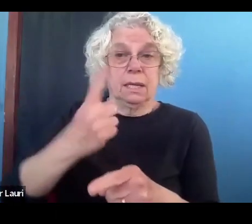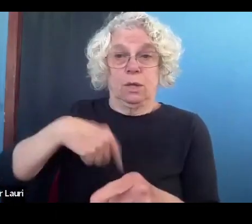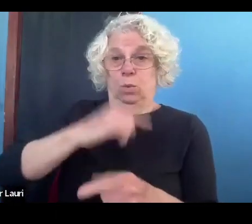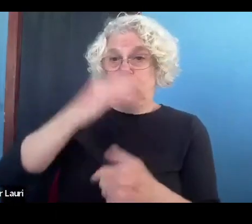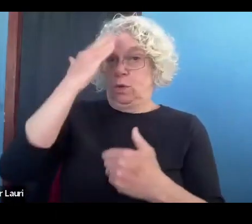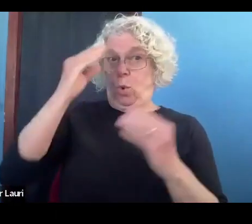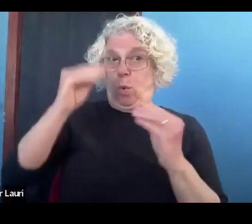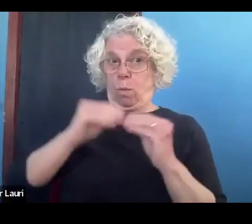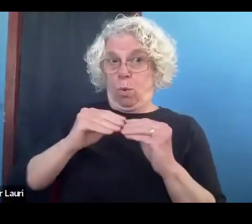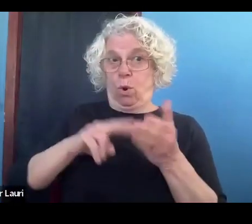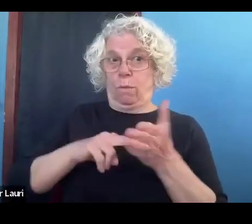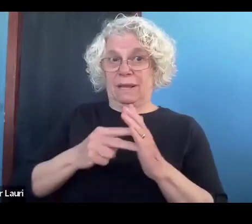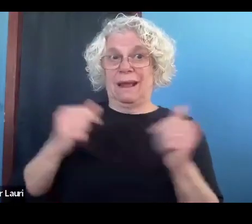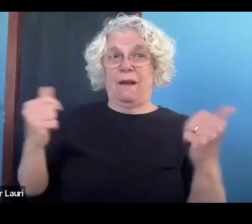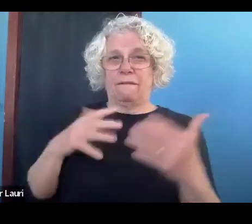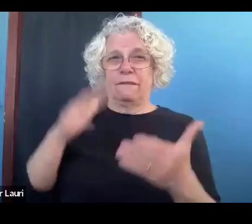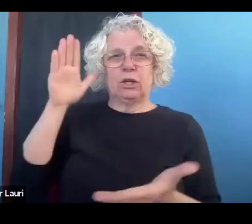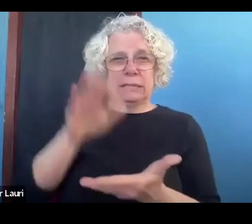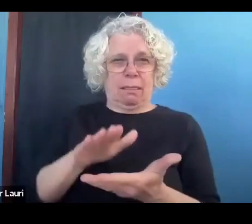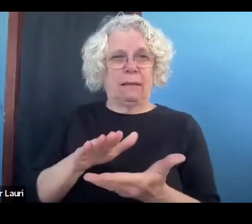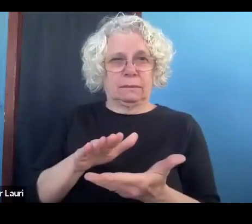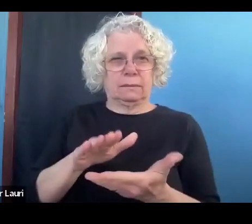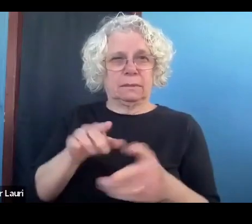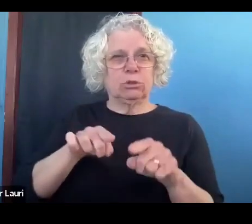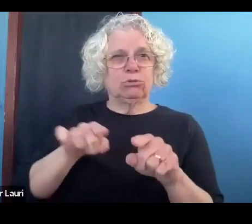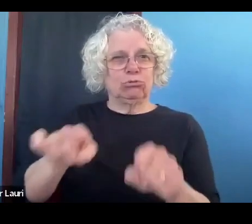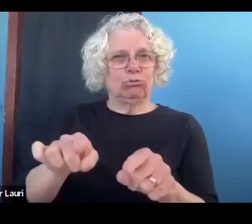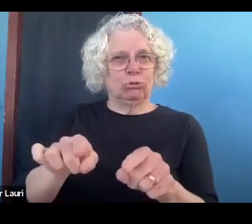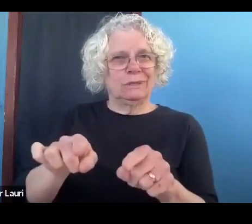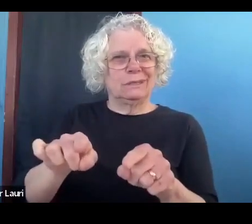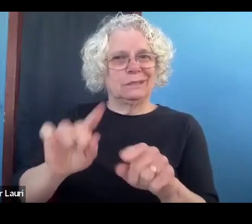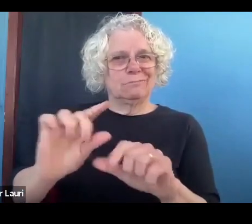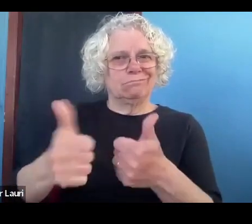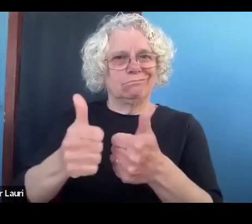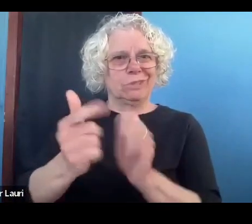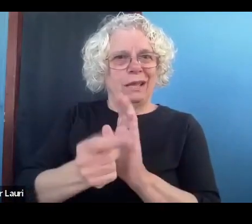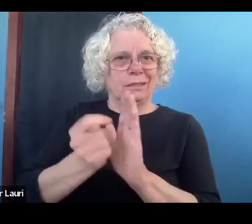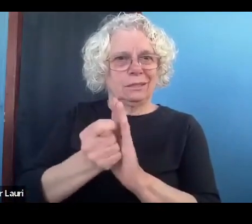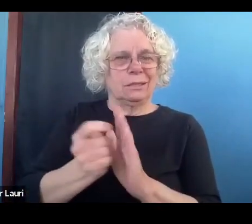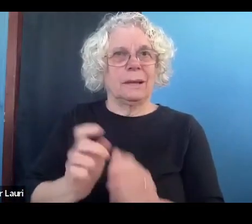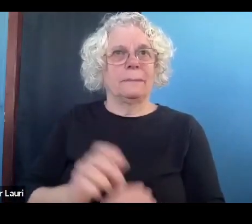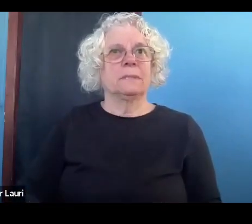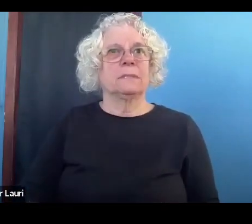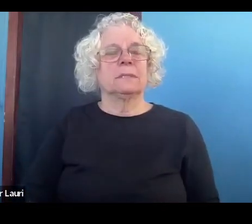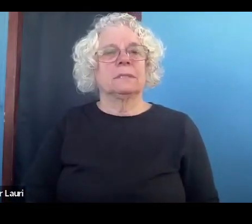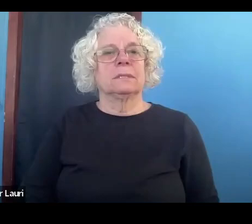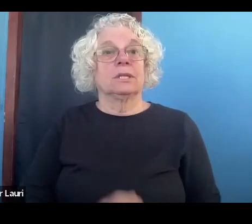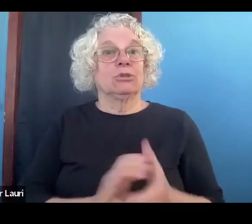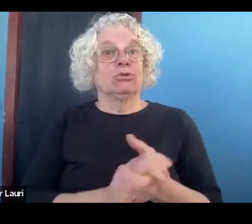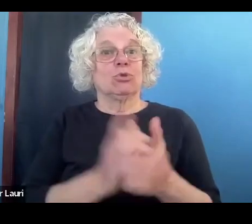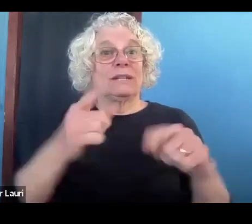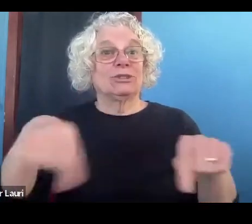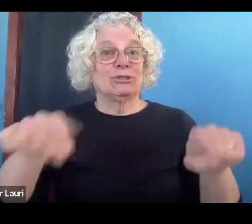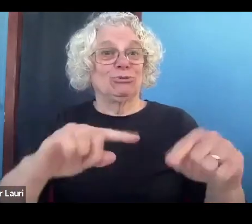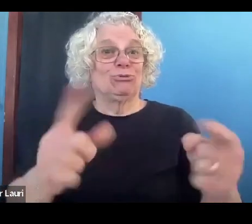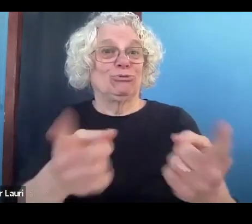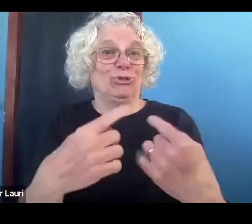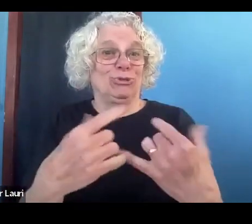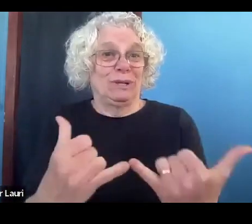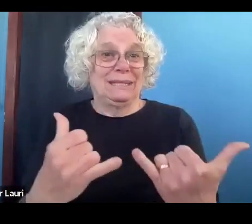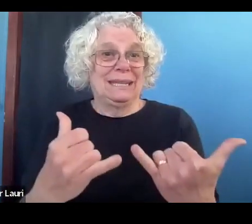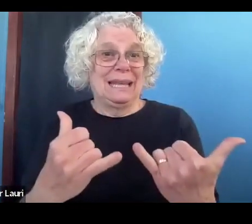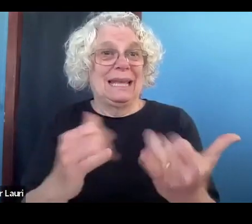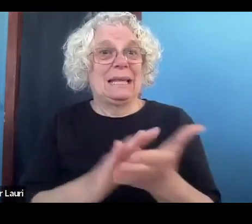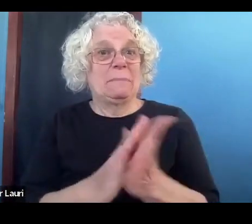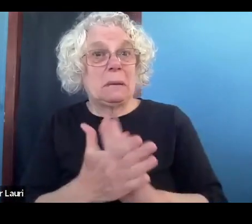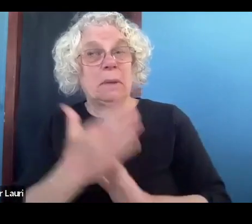helps reduce the fear that they may face during difficult and demanding times. So congratulations and kudos to you all for being here and becoming